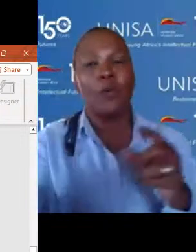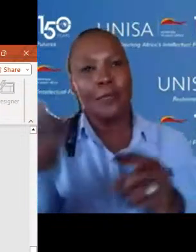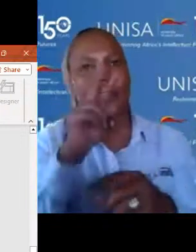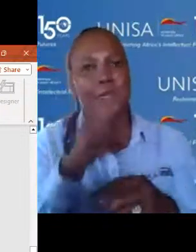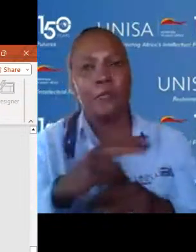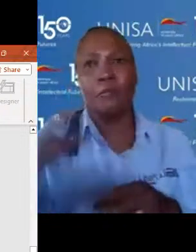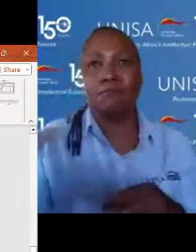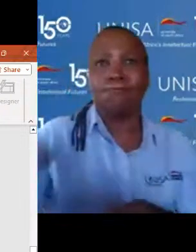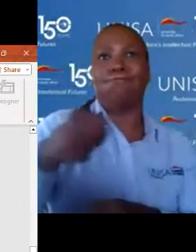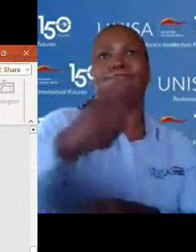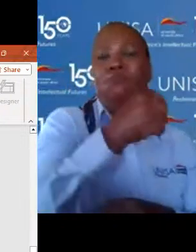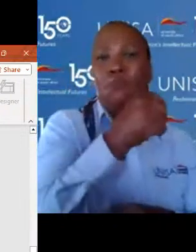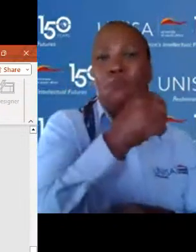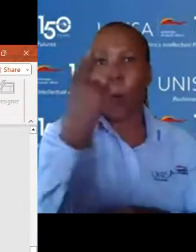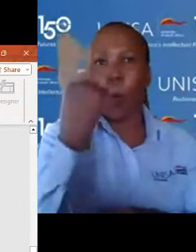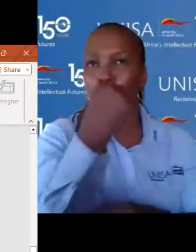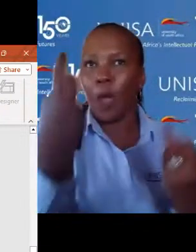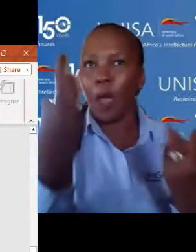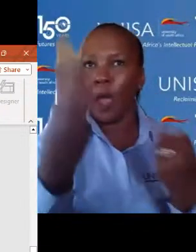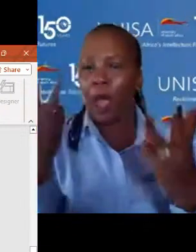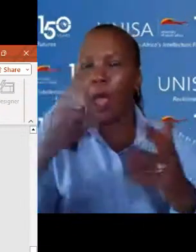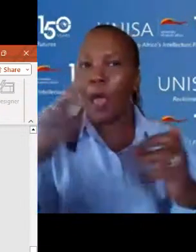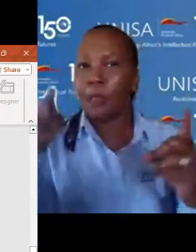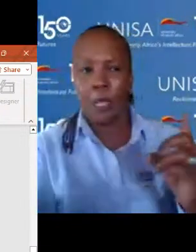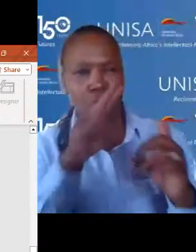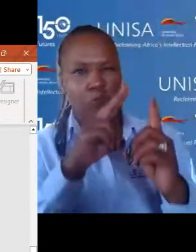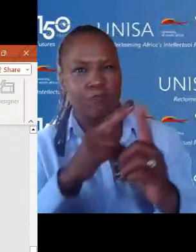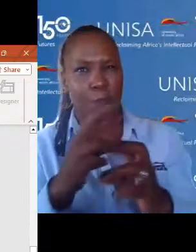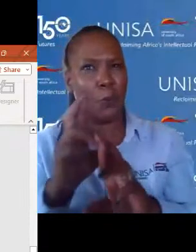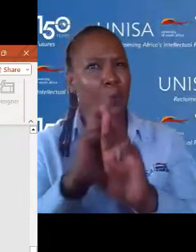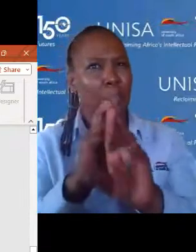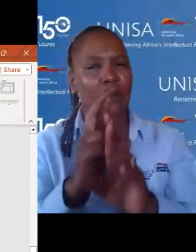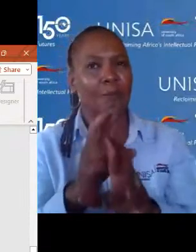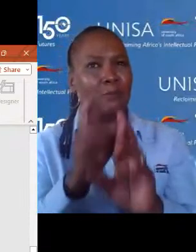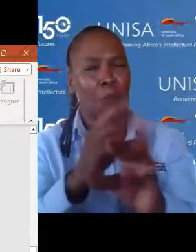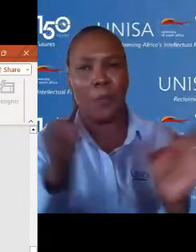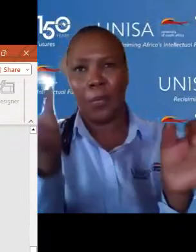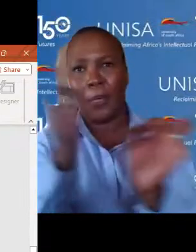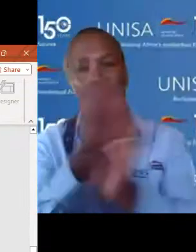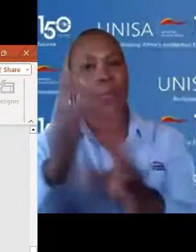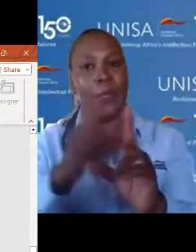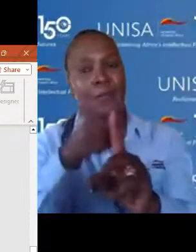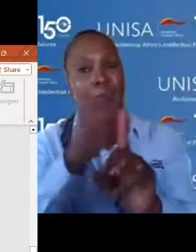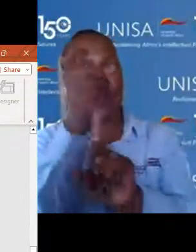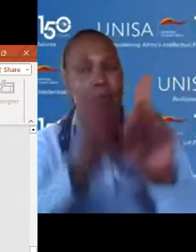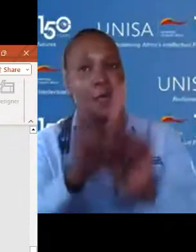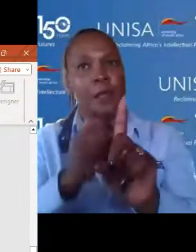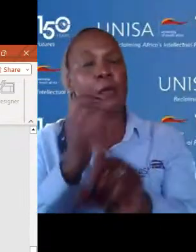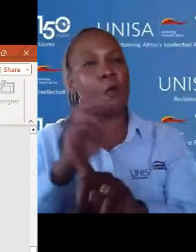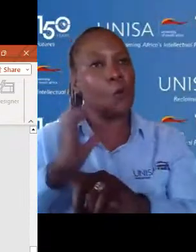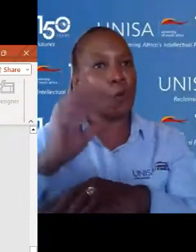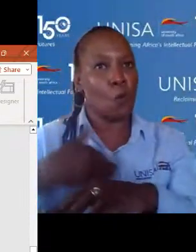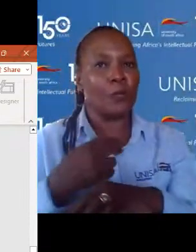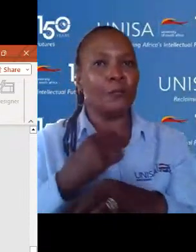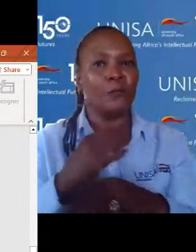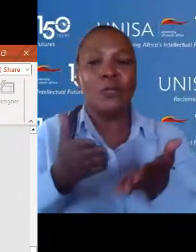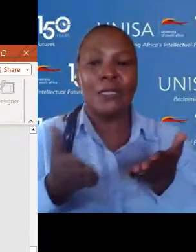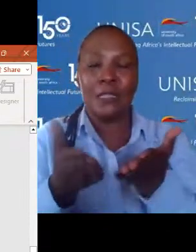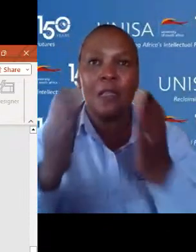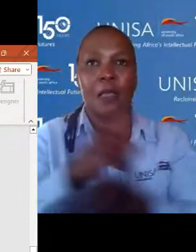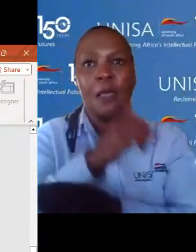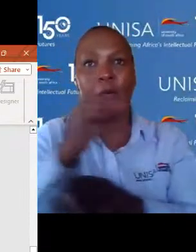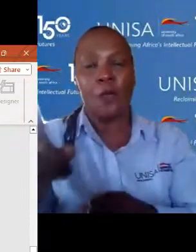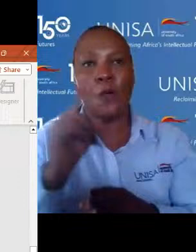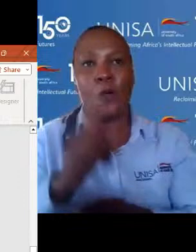people, and that shows no respect to that particular person. We want to serve them with integrity, so we